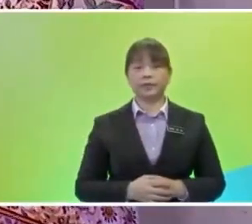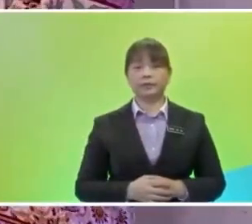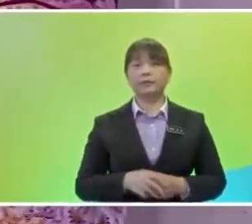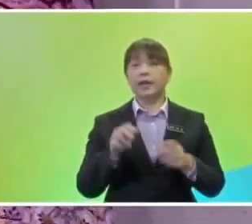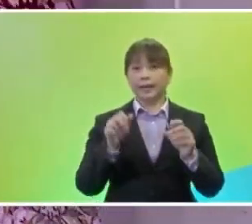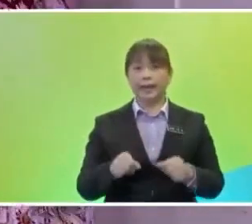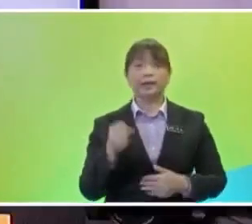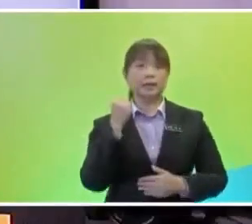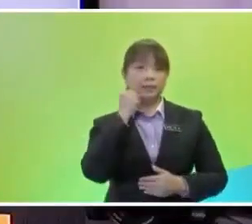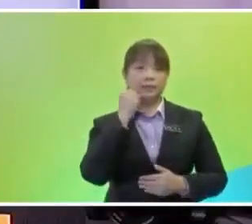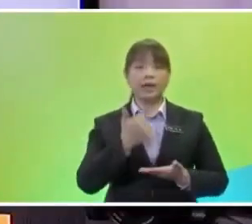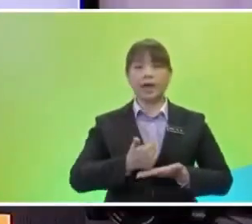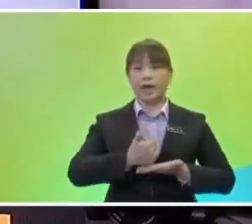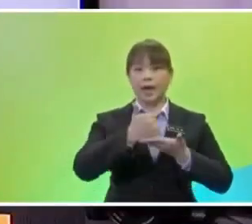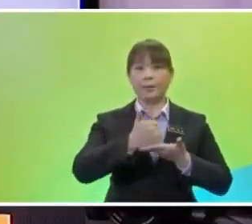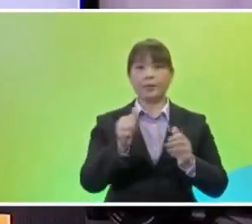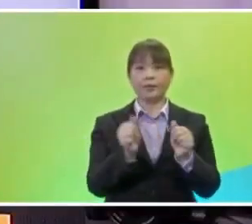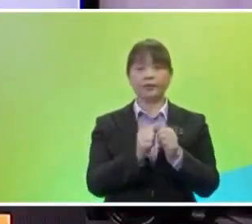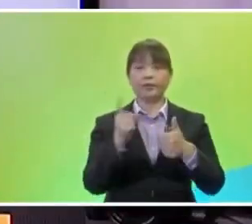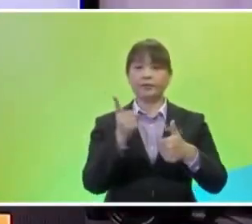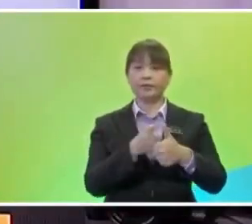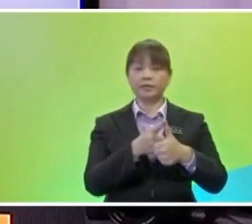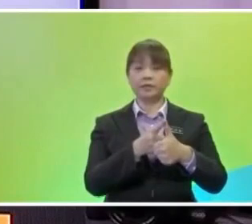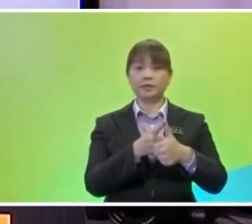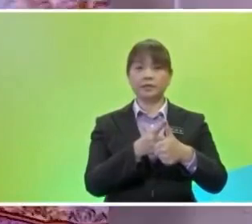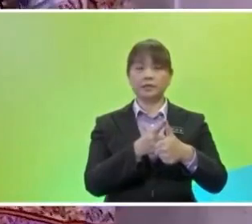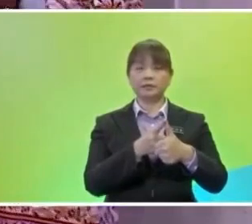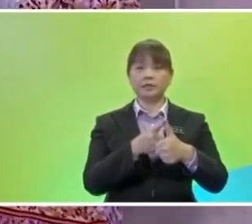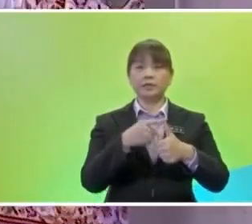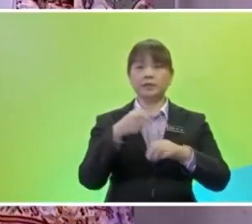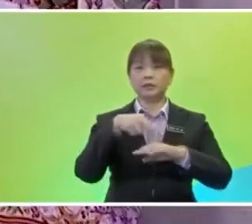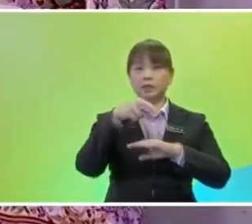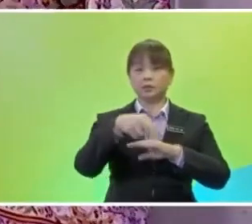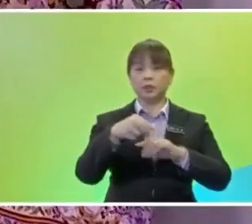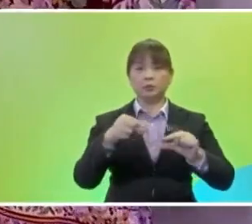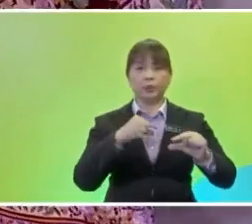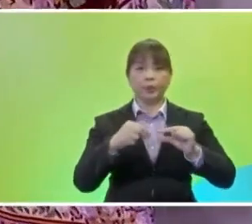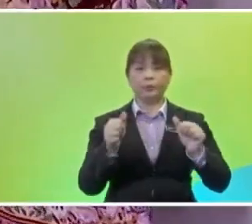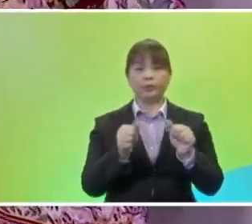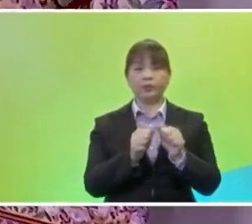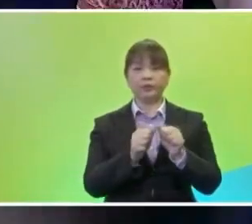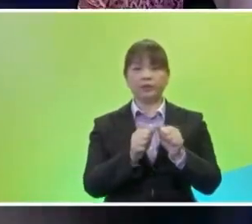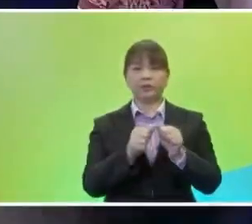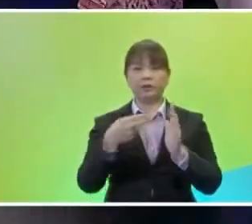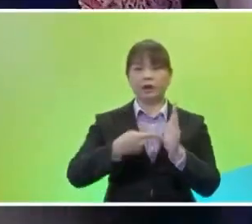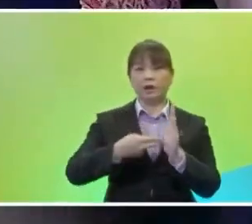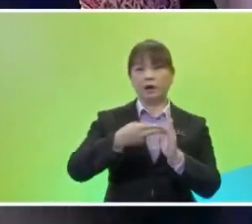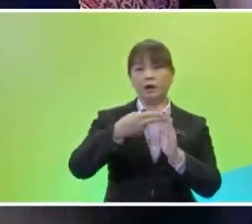Of course, I would love to do the honor. So, down one, moving in high speed. What adjective is it? What adjective